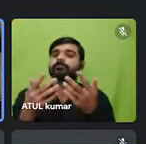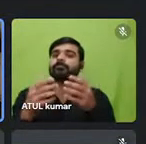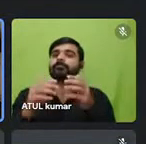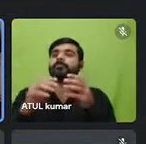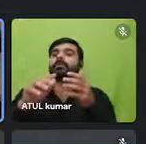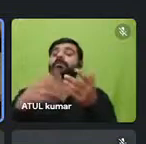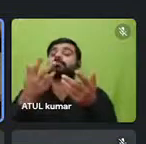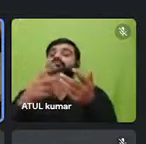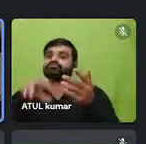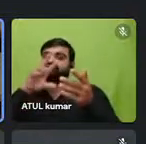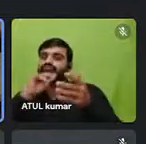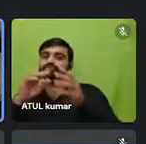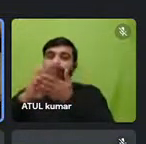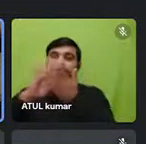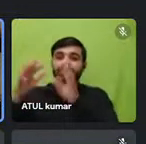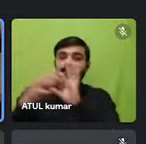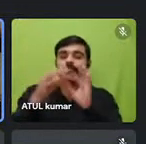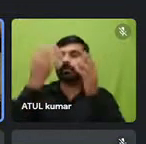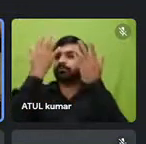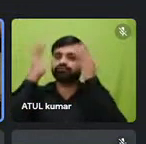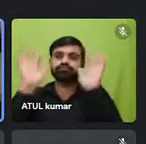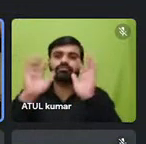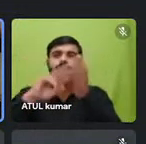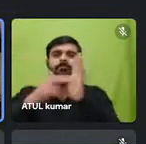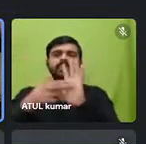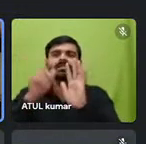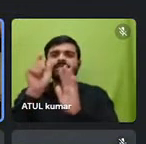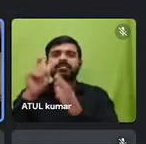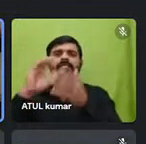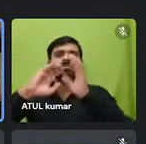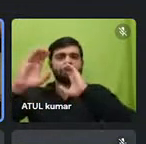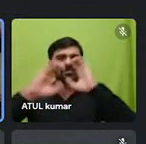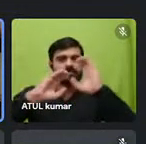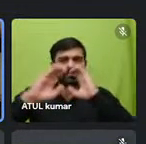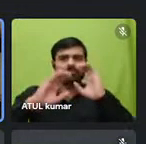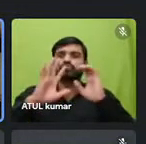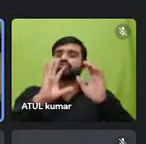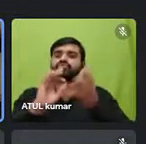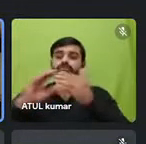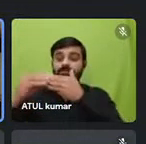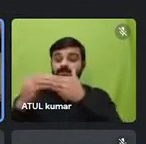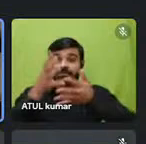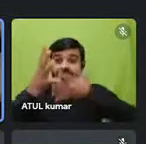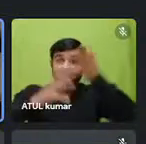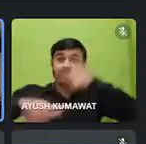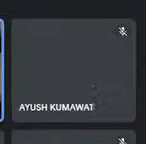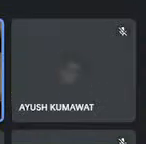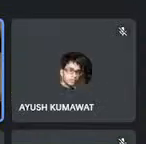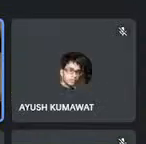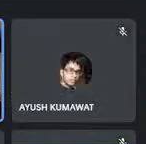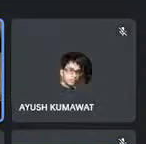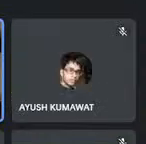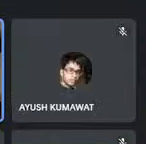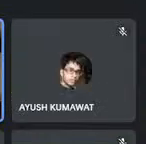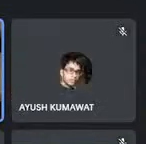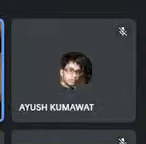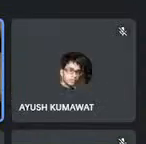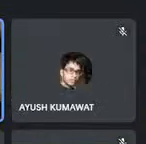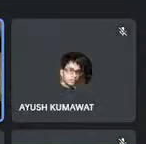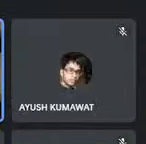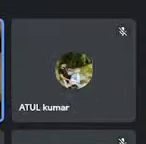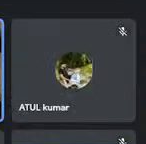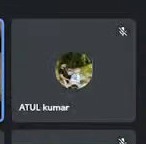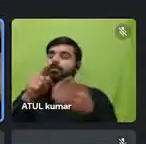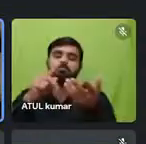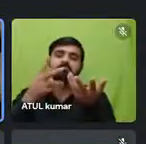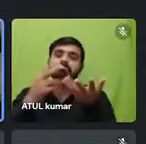auditory-based. And I have no idea what is meant by communication through signing is a visual motion dialect. It doesn't mean anything.